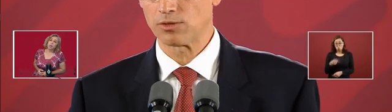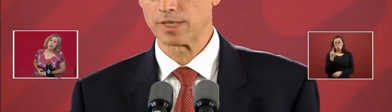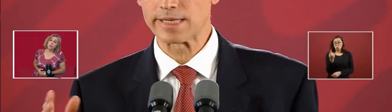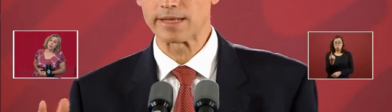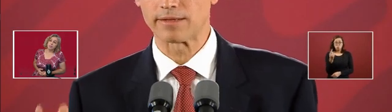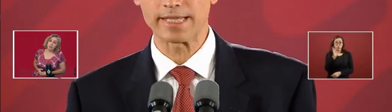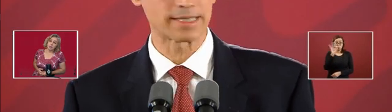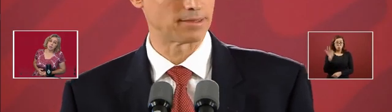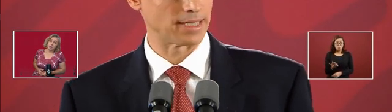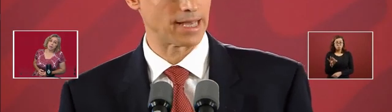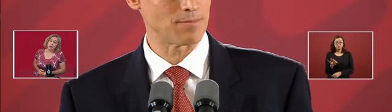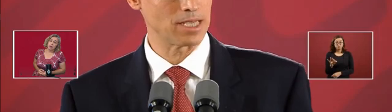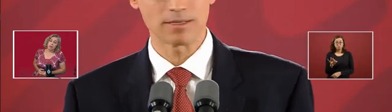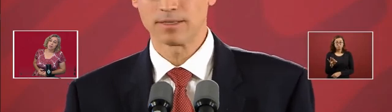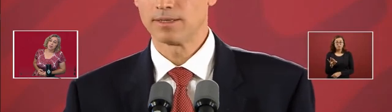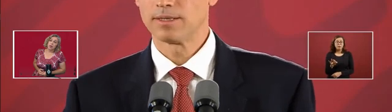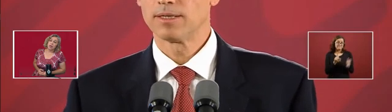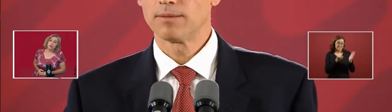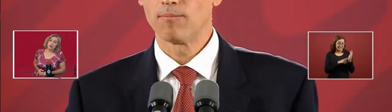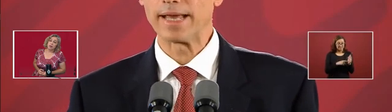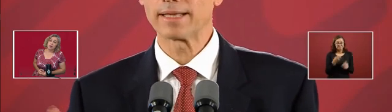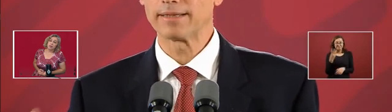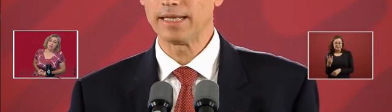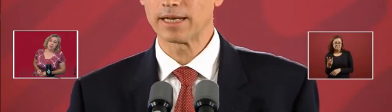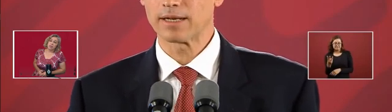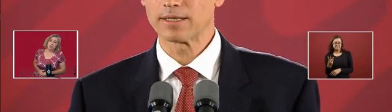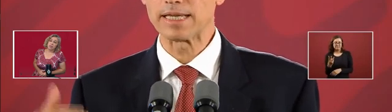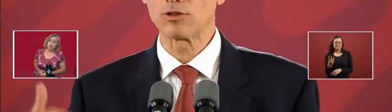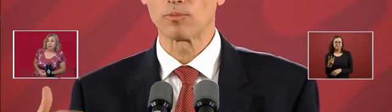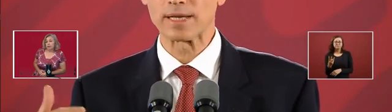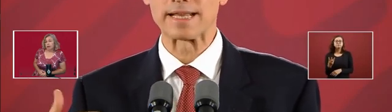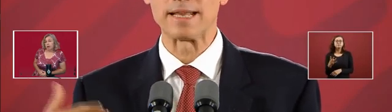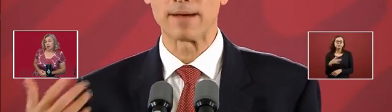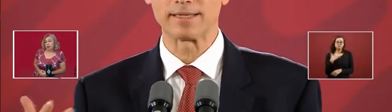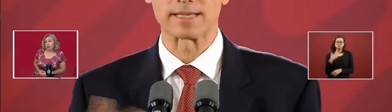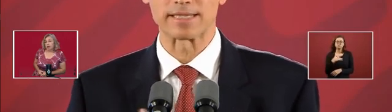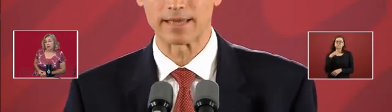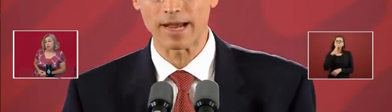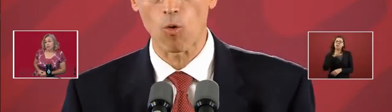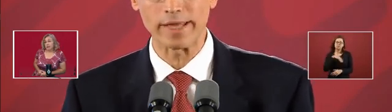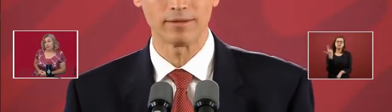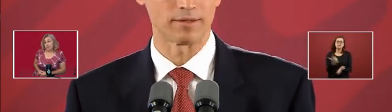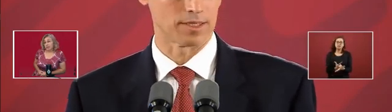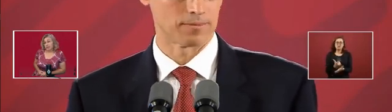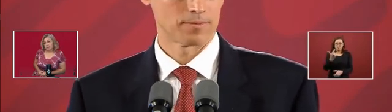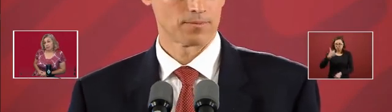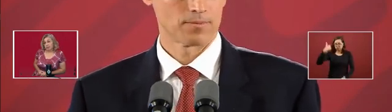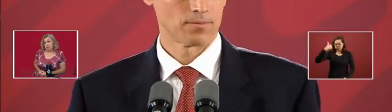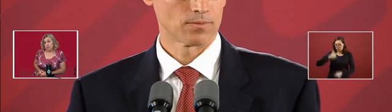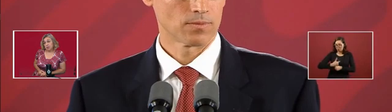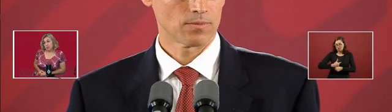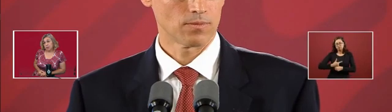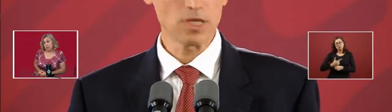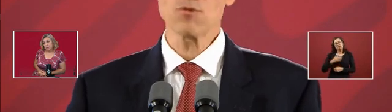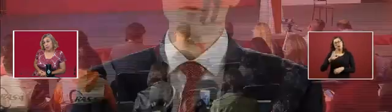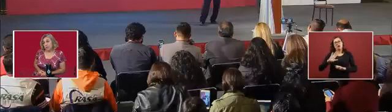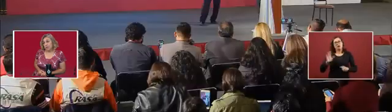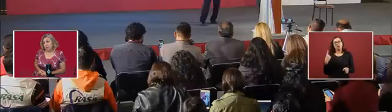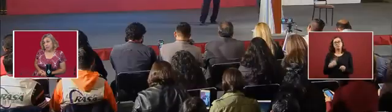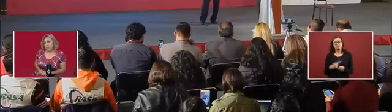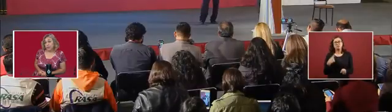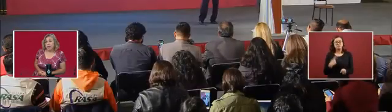means they just get infected. But 10% out of those 35, 3% are going